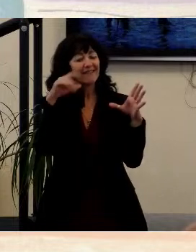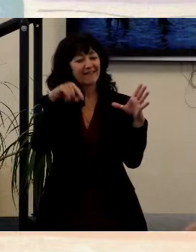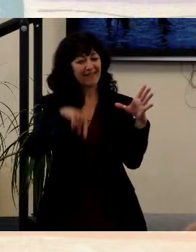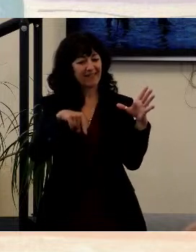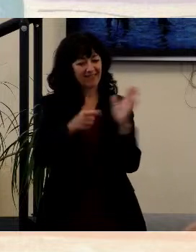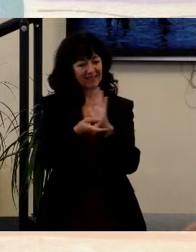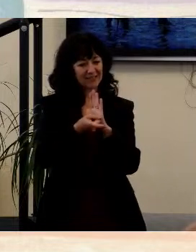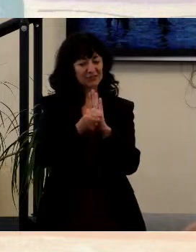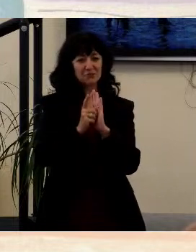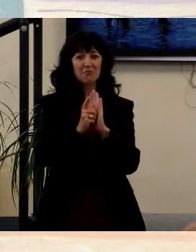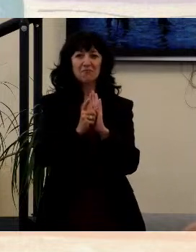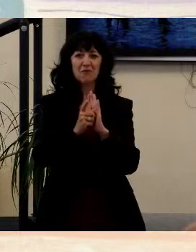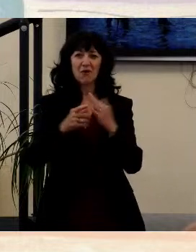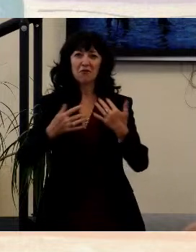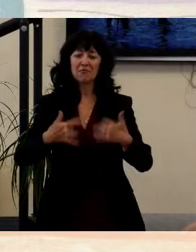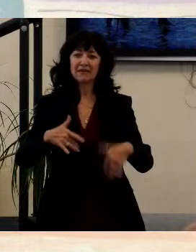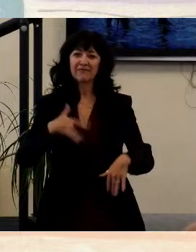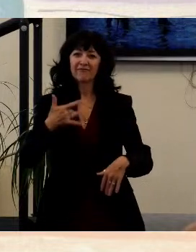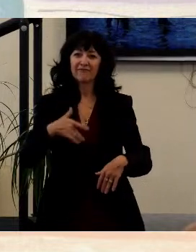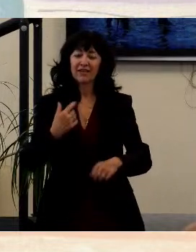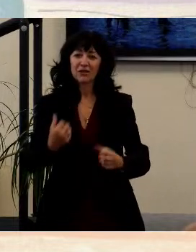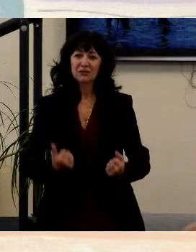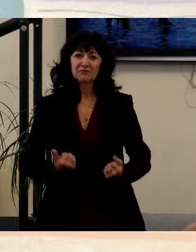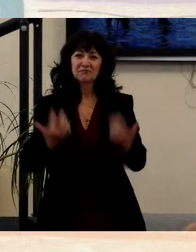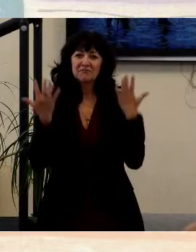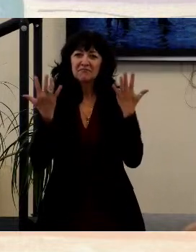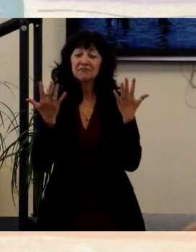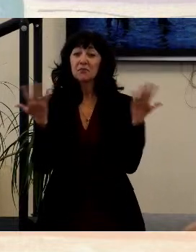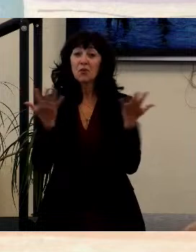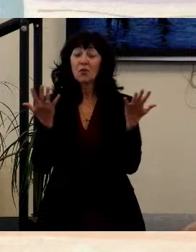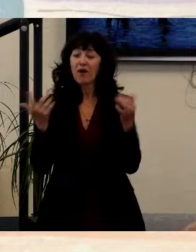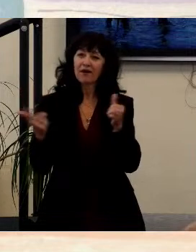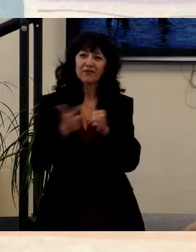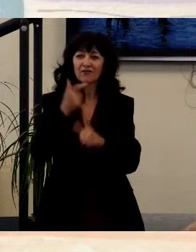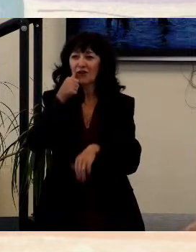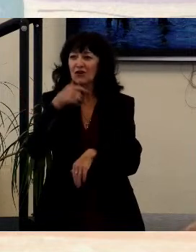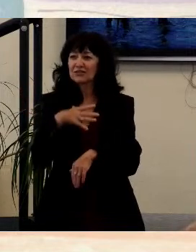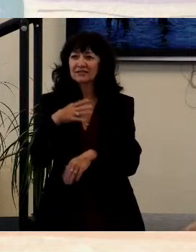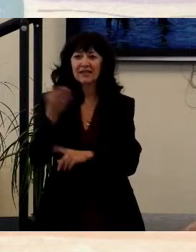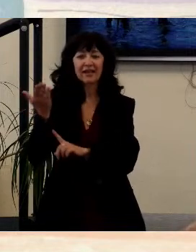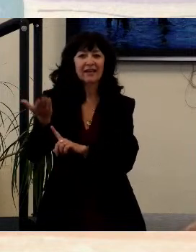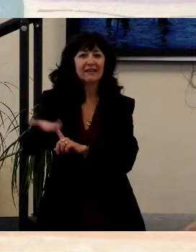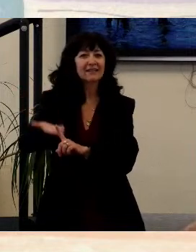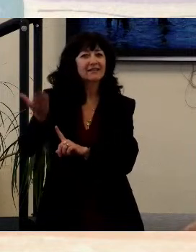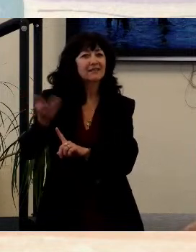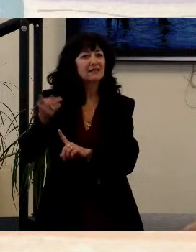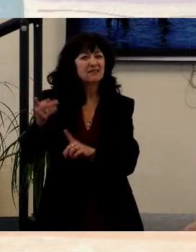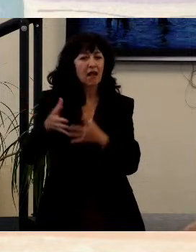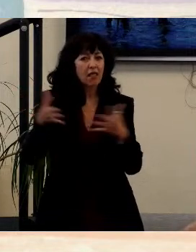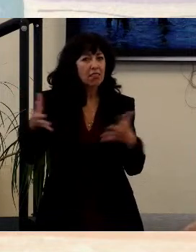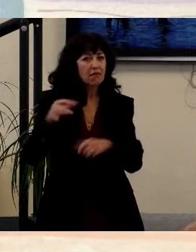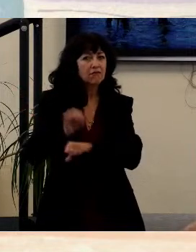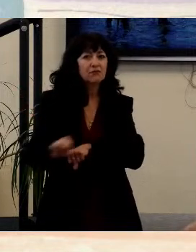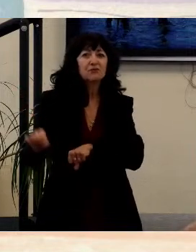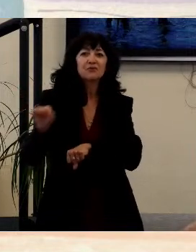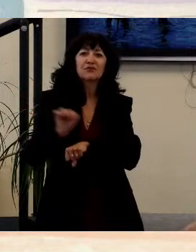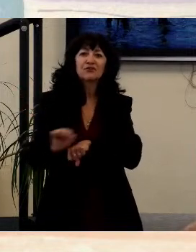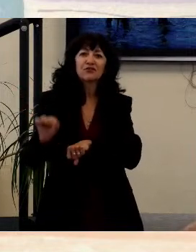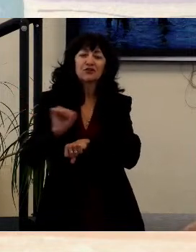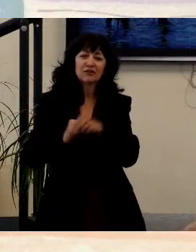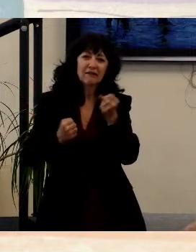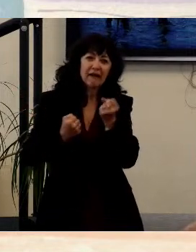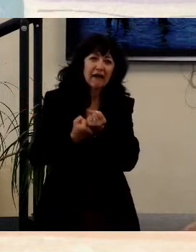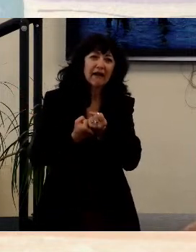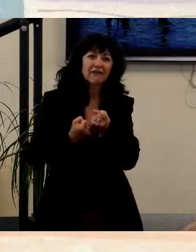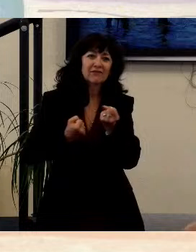that our First Lady has put a lot of work. There's a lot of work and a lot of advocacy and a lot of